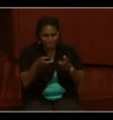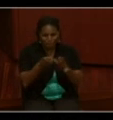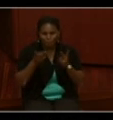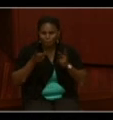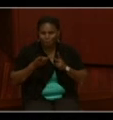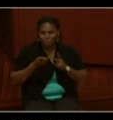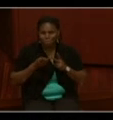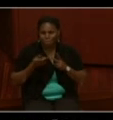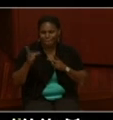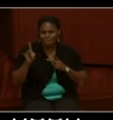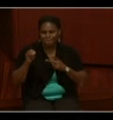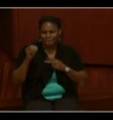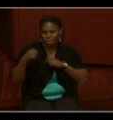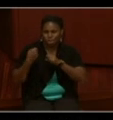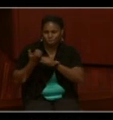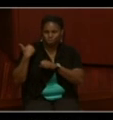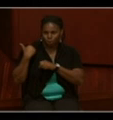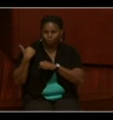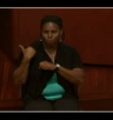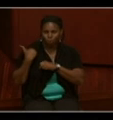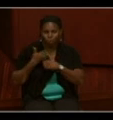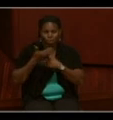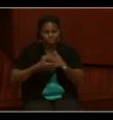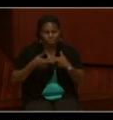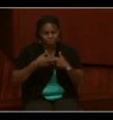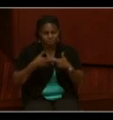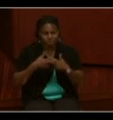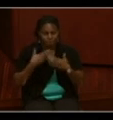ago. Next slide, please.